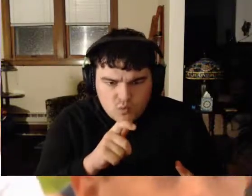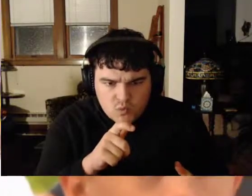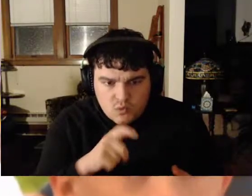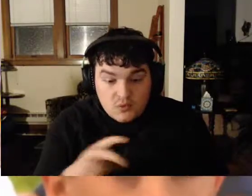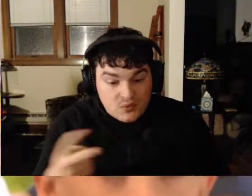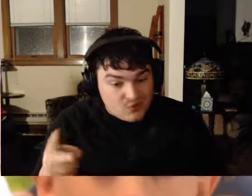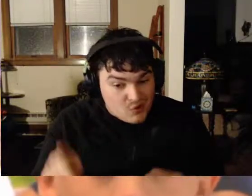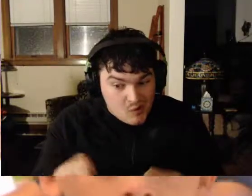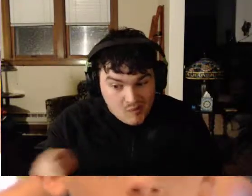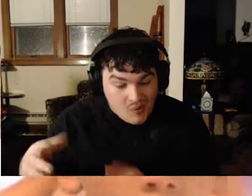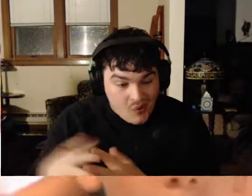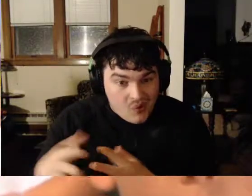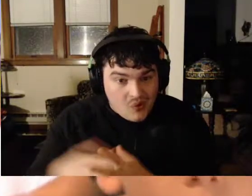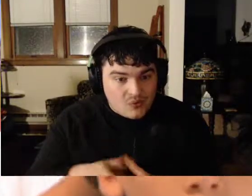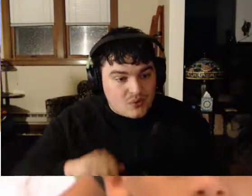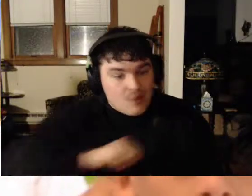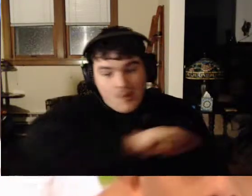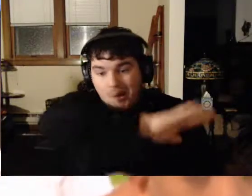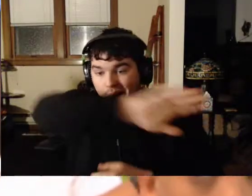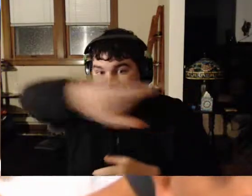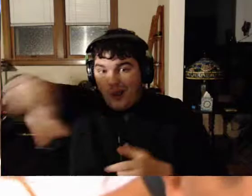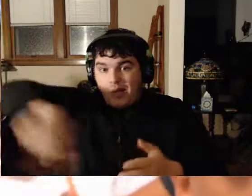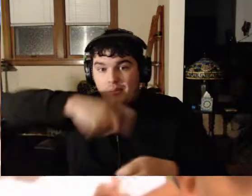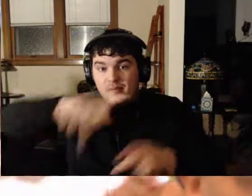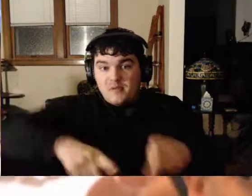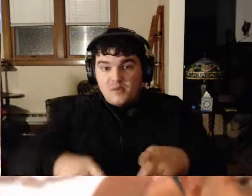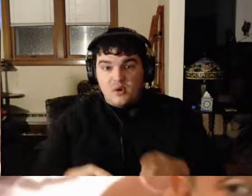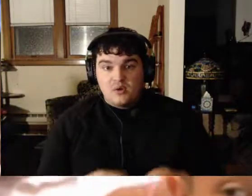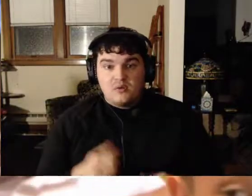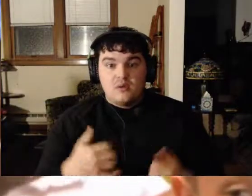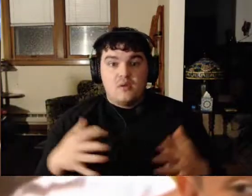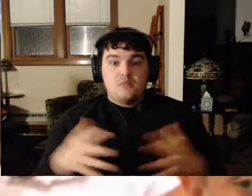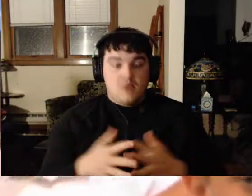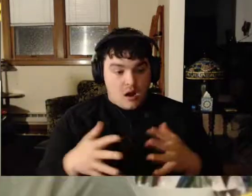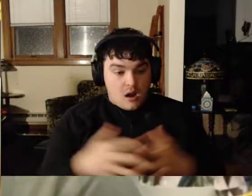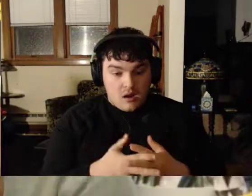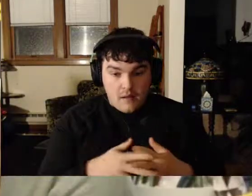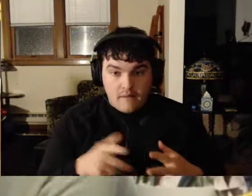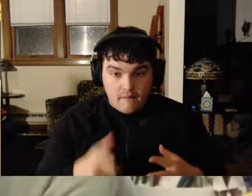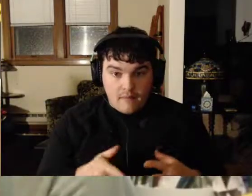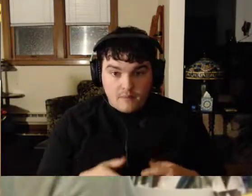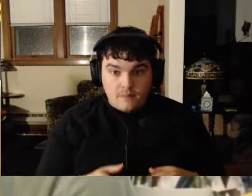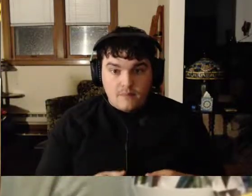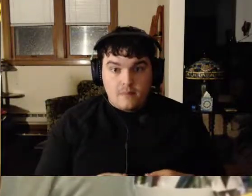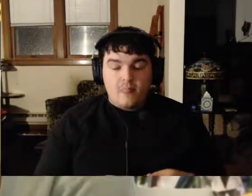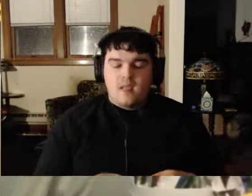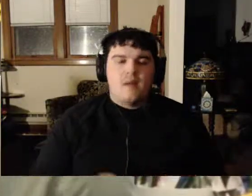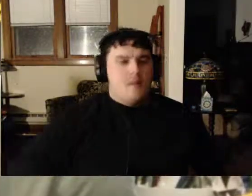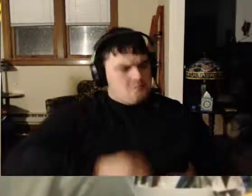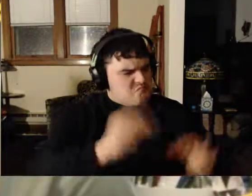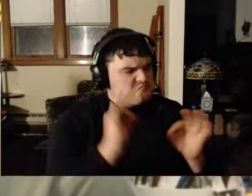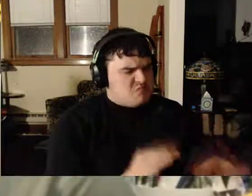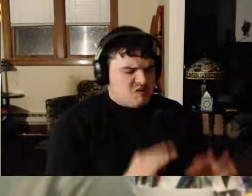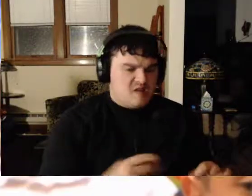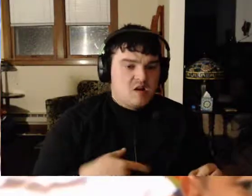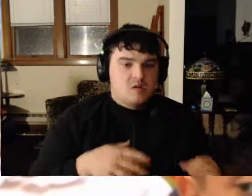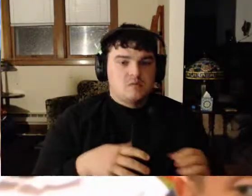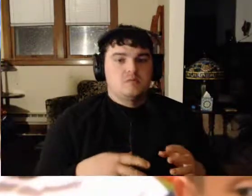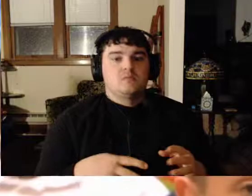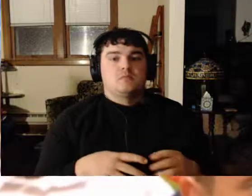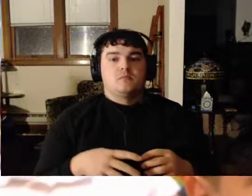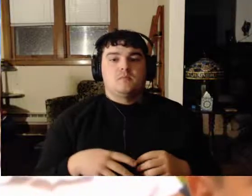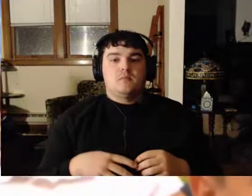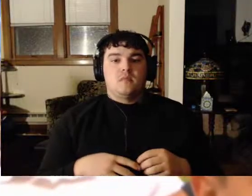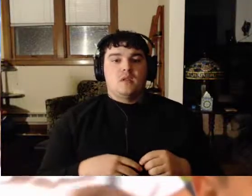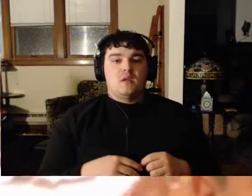play football, or anybody that plays football? Anybody who plays football. There you go. So who is your audience? Anybody who